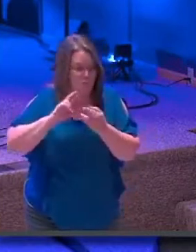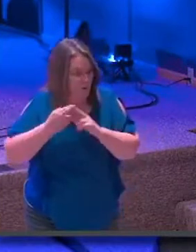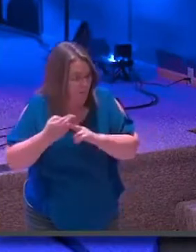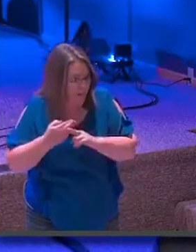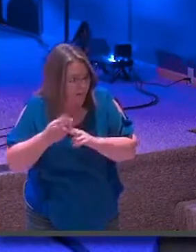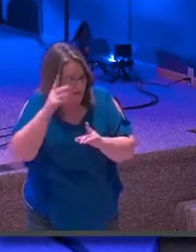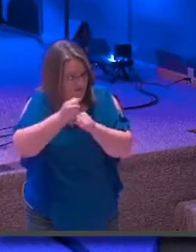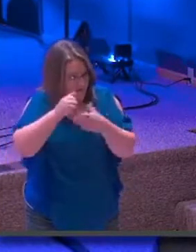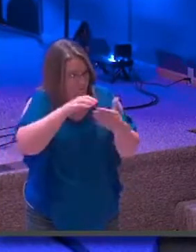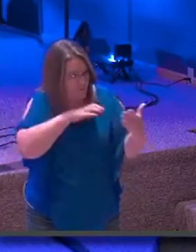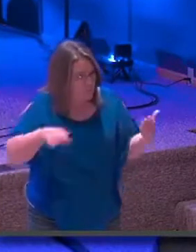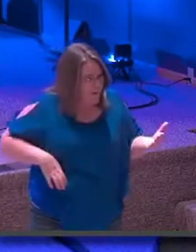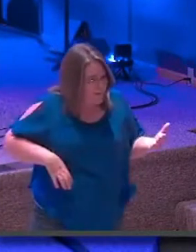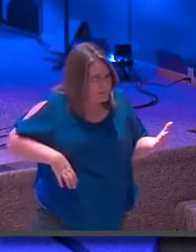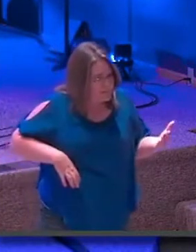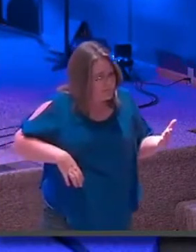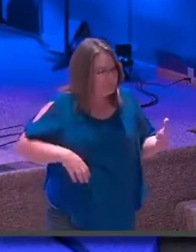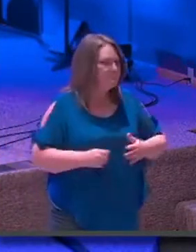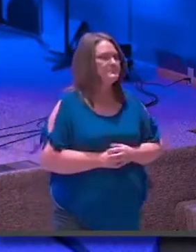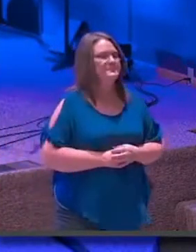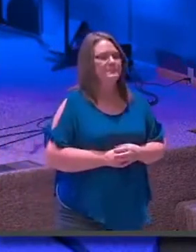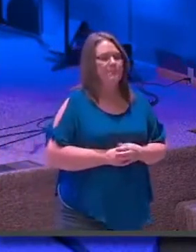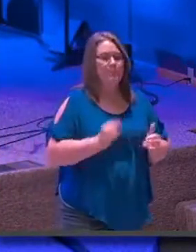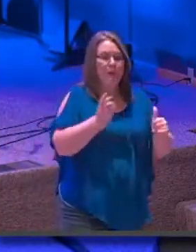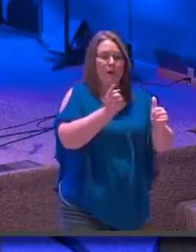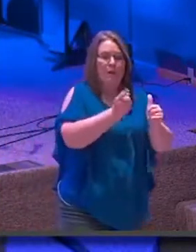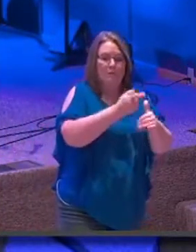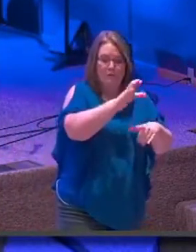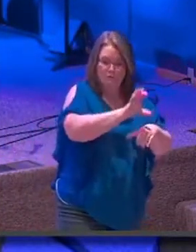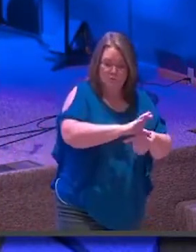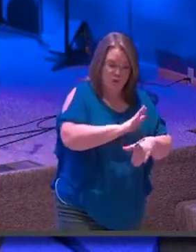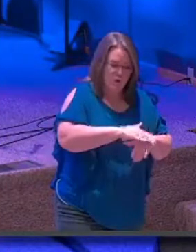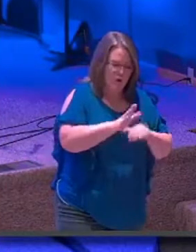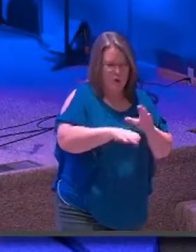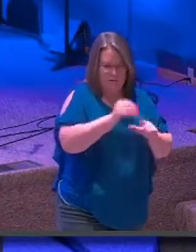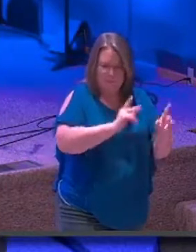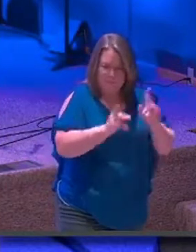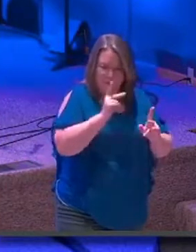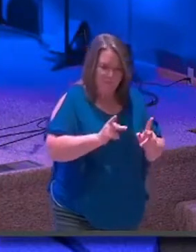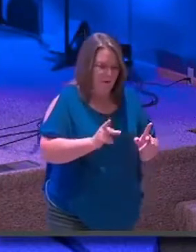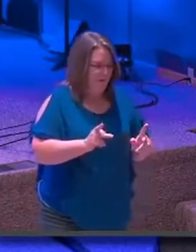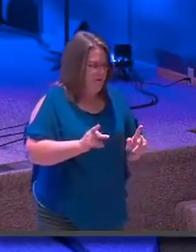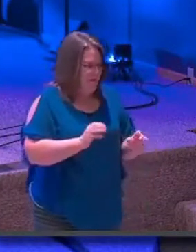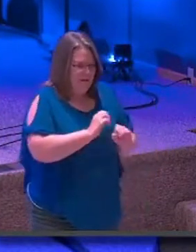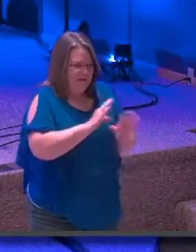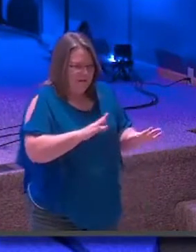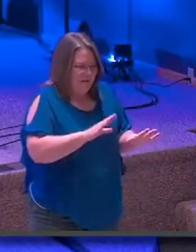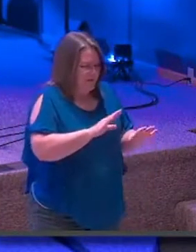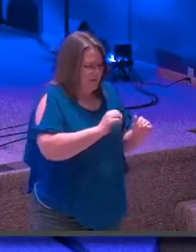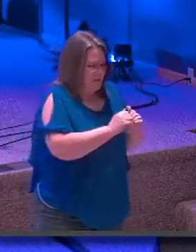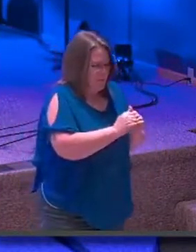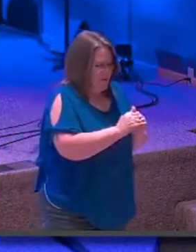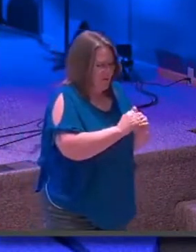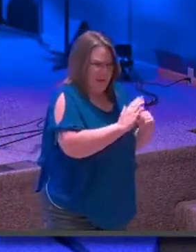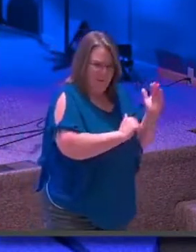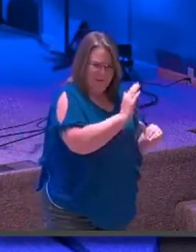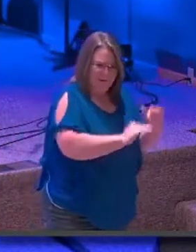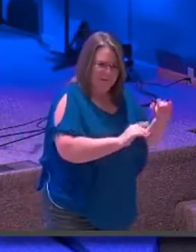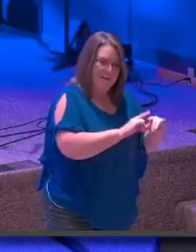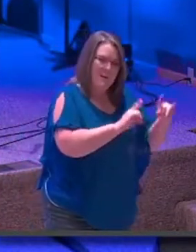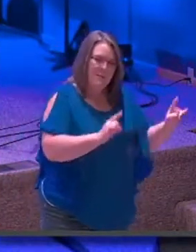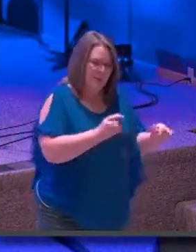Christ. And so the first church called out ones had nothing to do with a building, and everything that